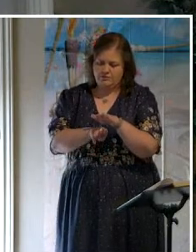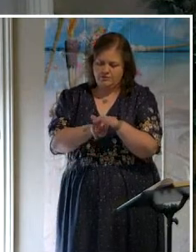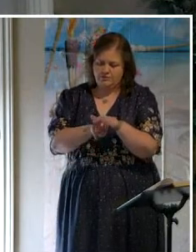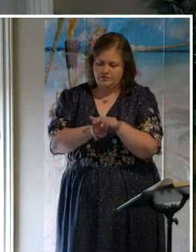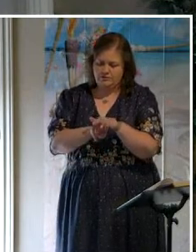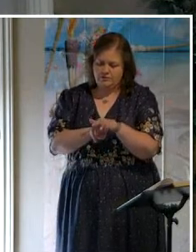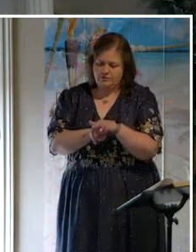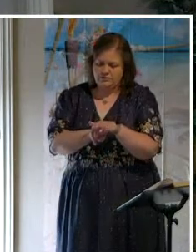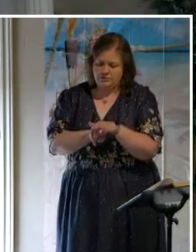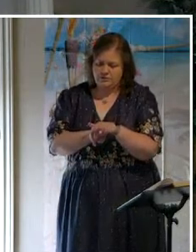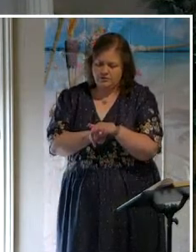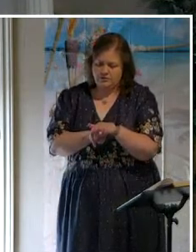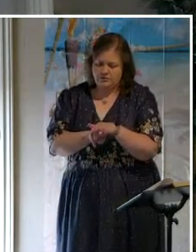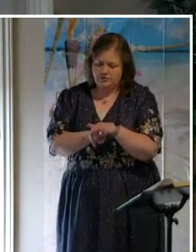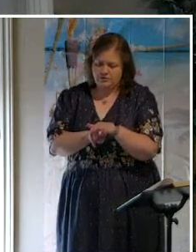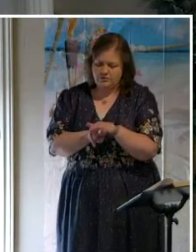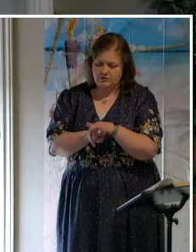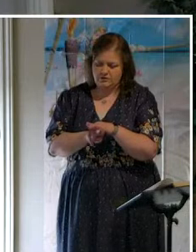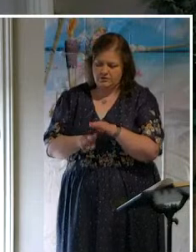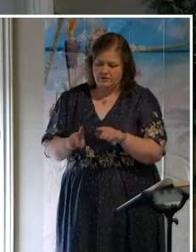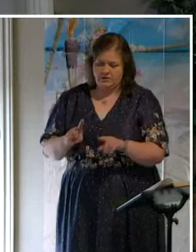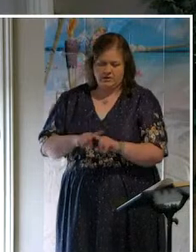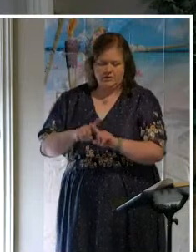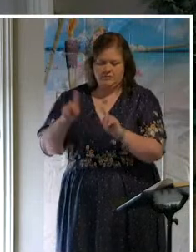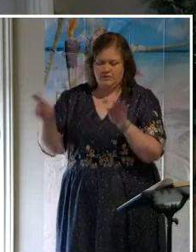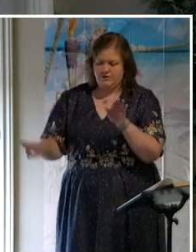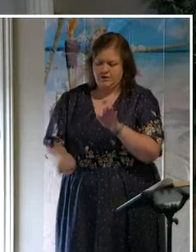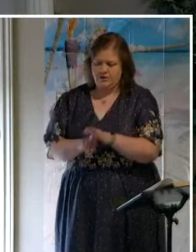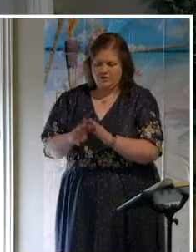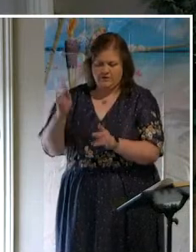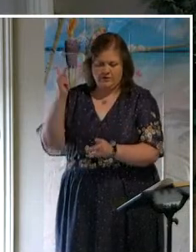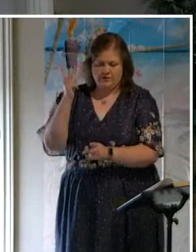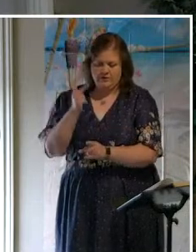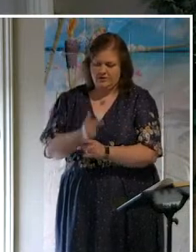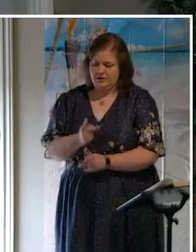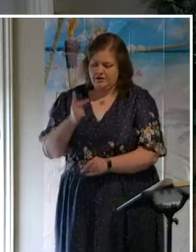tomb. But the grave it would not hold him.